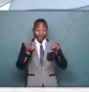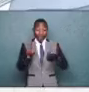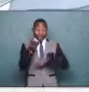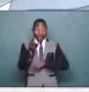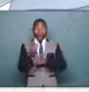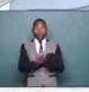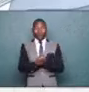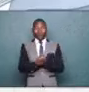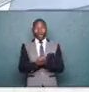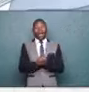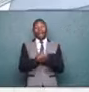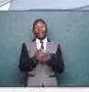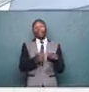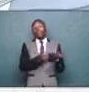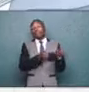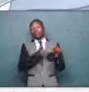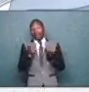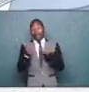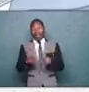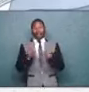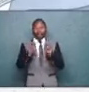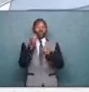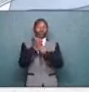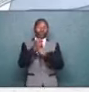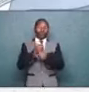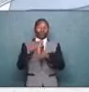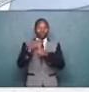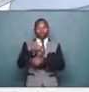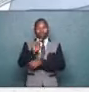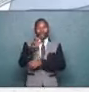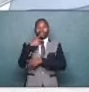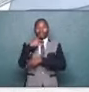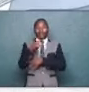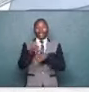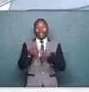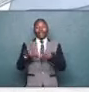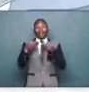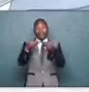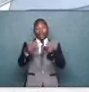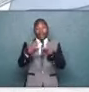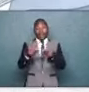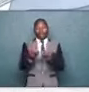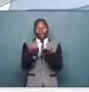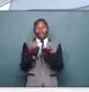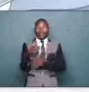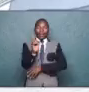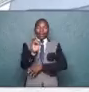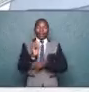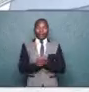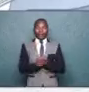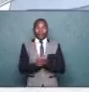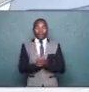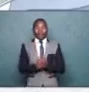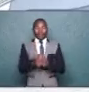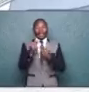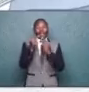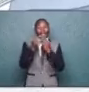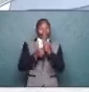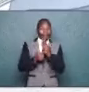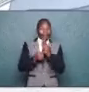The voter certificate will be retained by the registration staff. It will not be released to the voter.